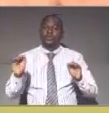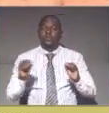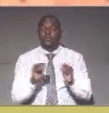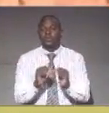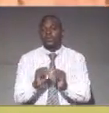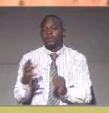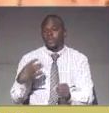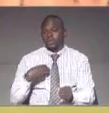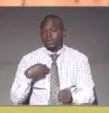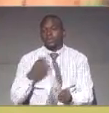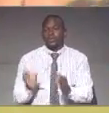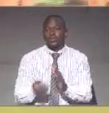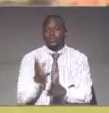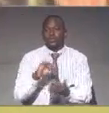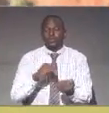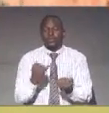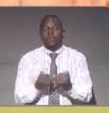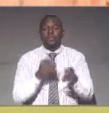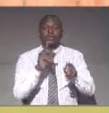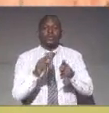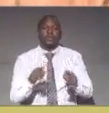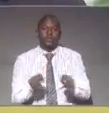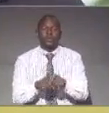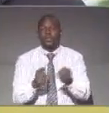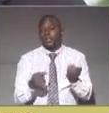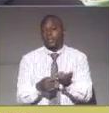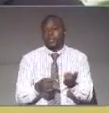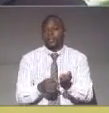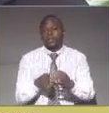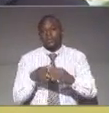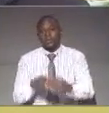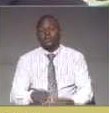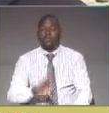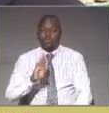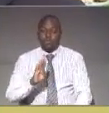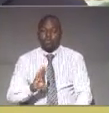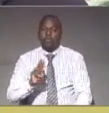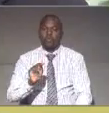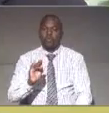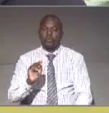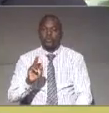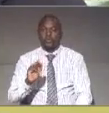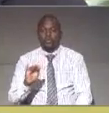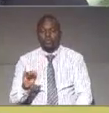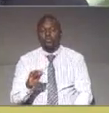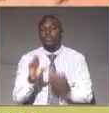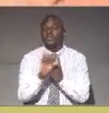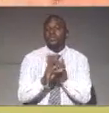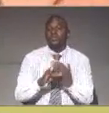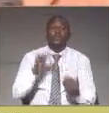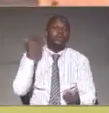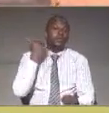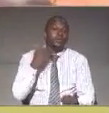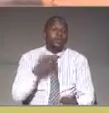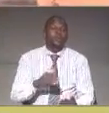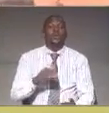and job creation with the political and technical leaders of Bunyoro from the districts of Ulisa, Hoima, Kagadi,